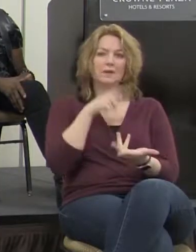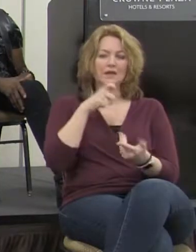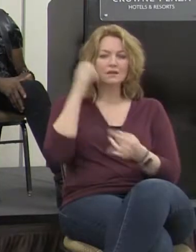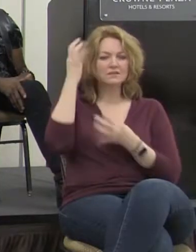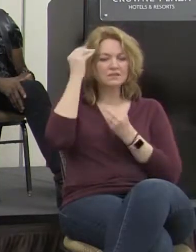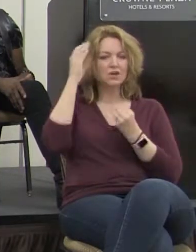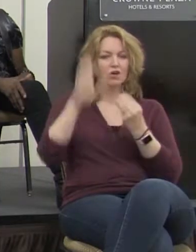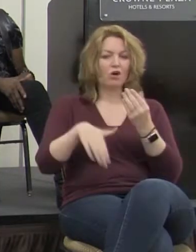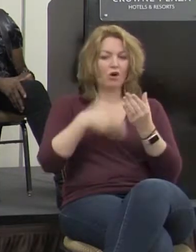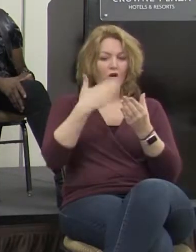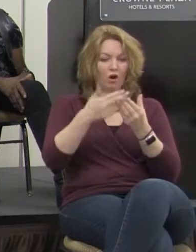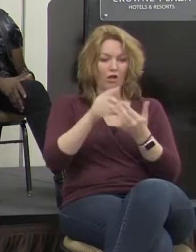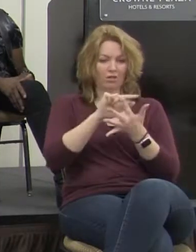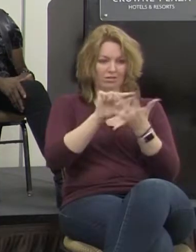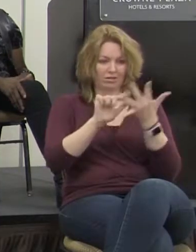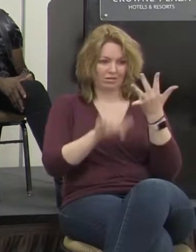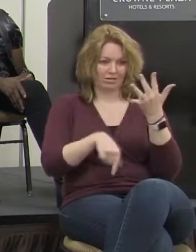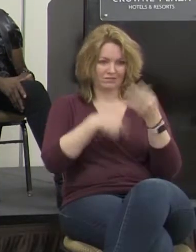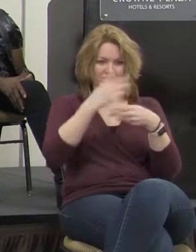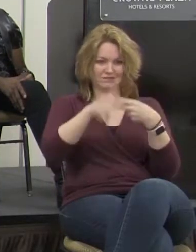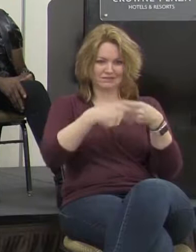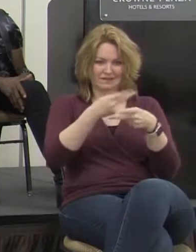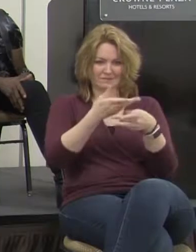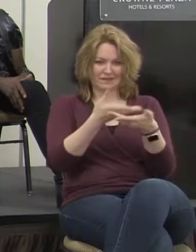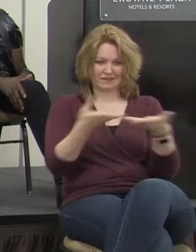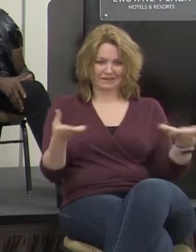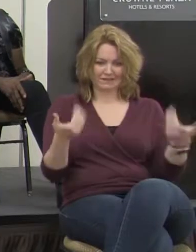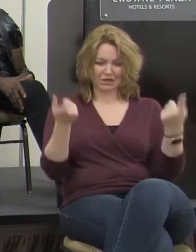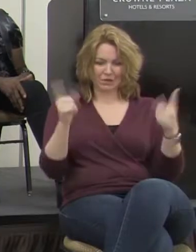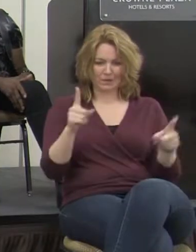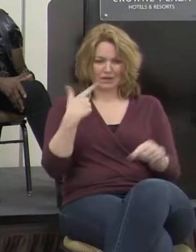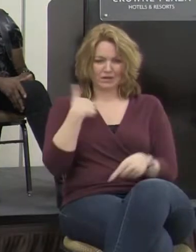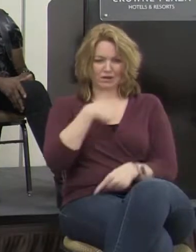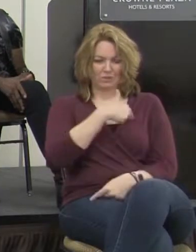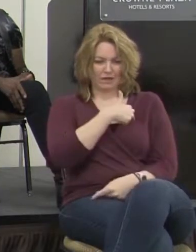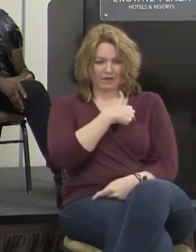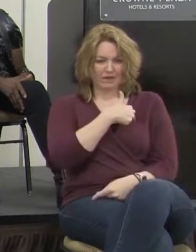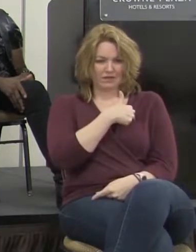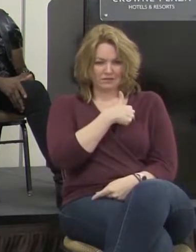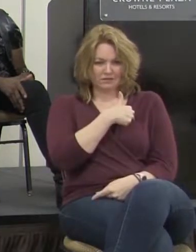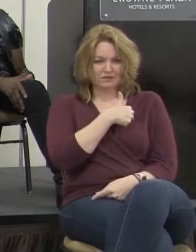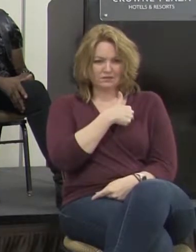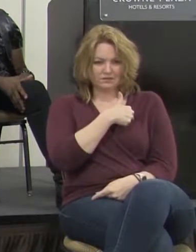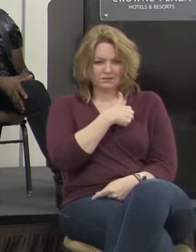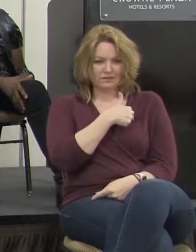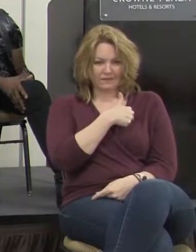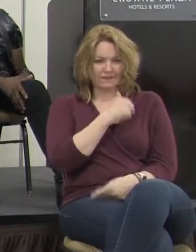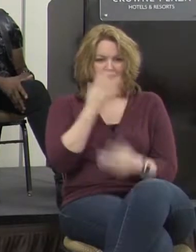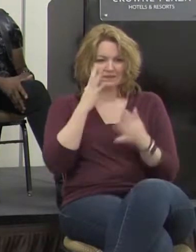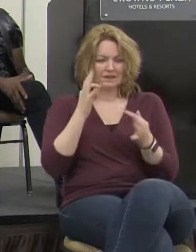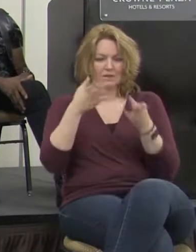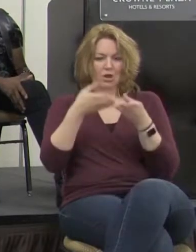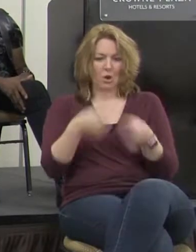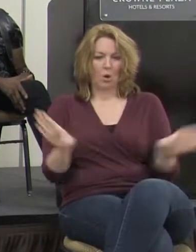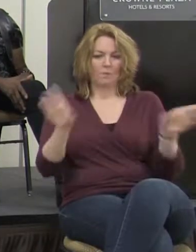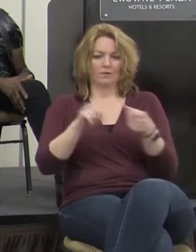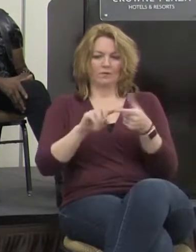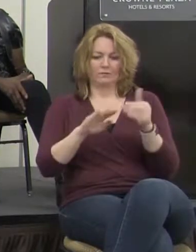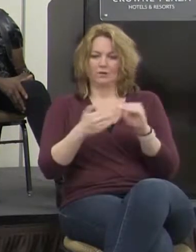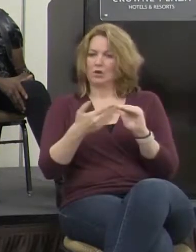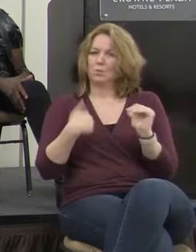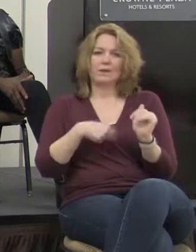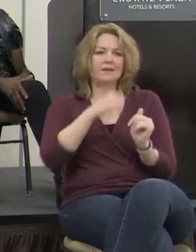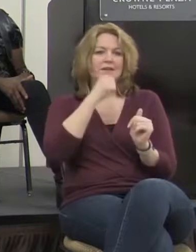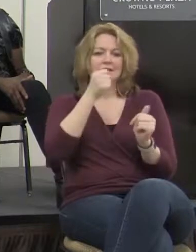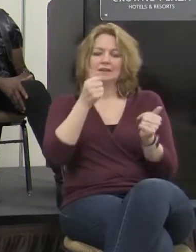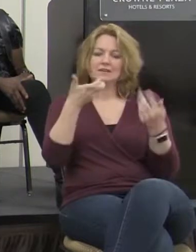consider all of those types of things in coming and being open to the community and understanding that we did not